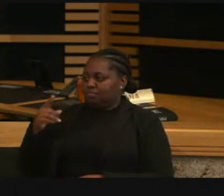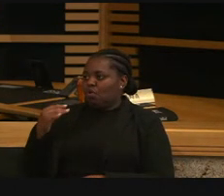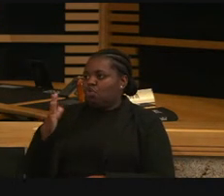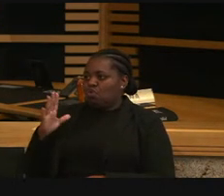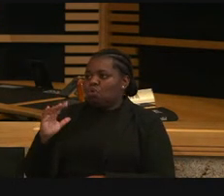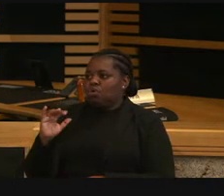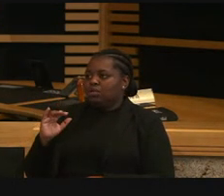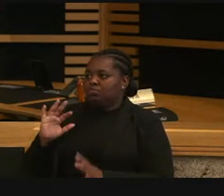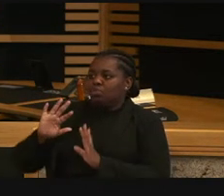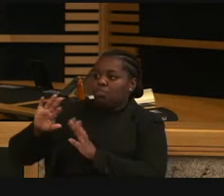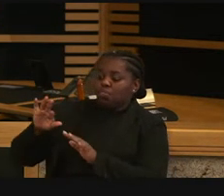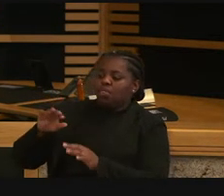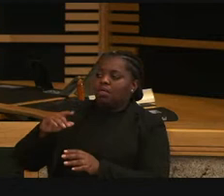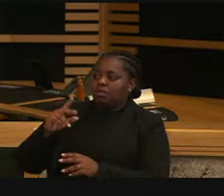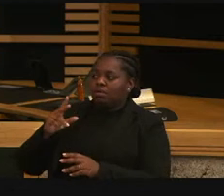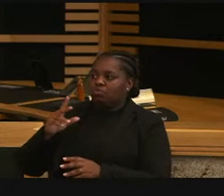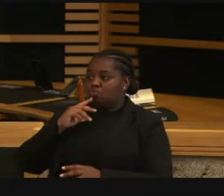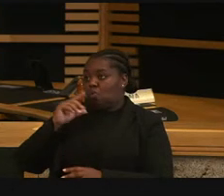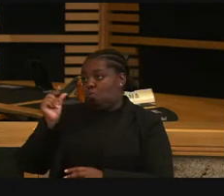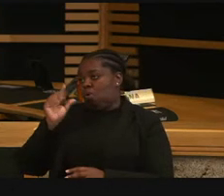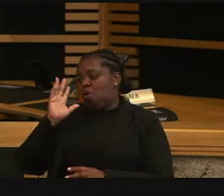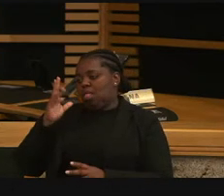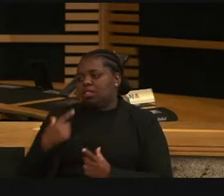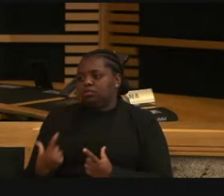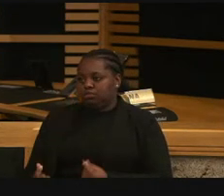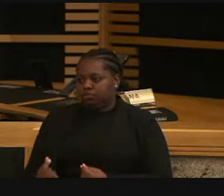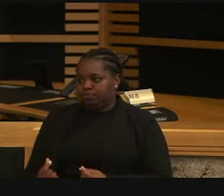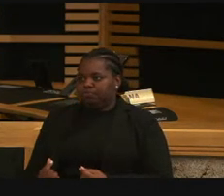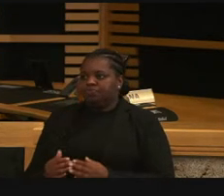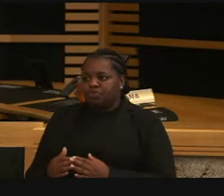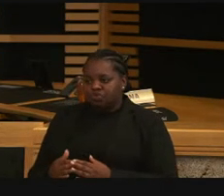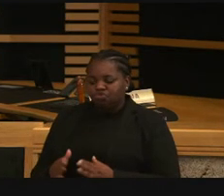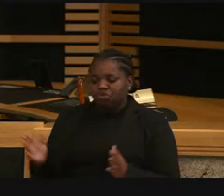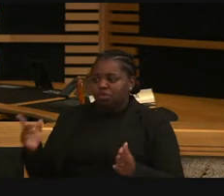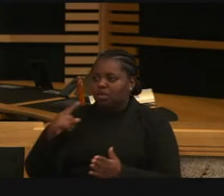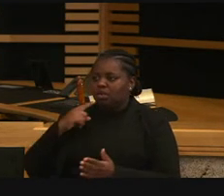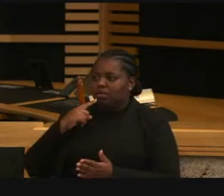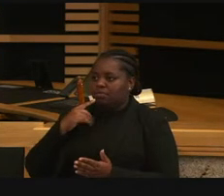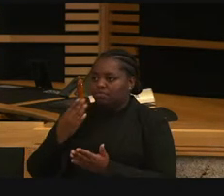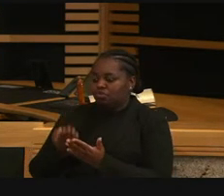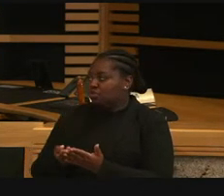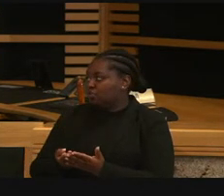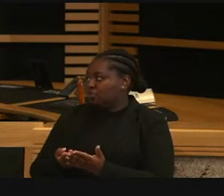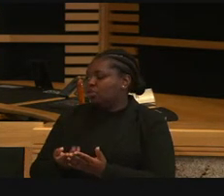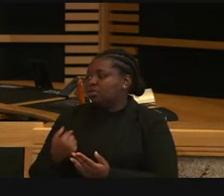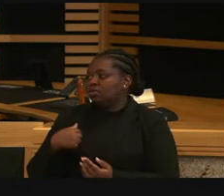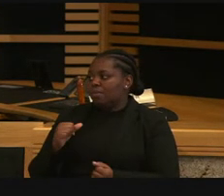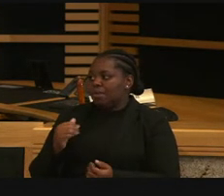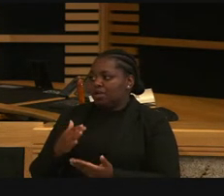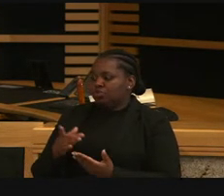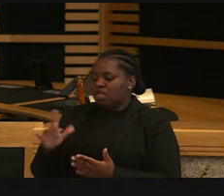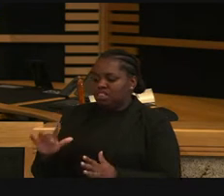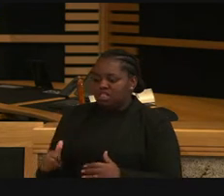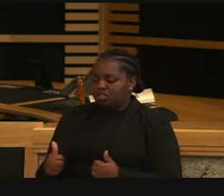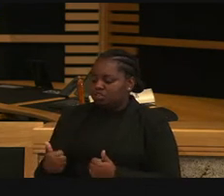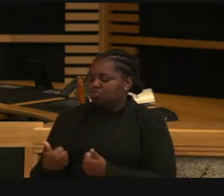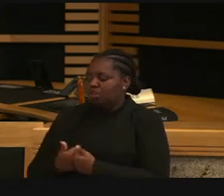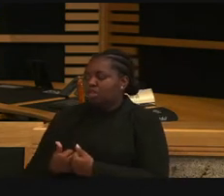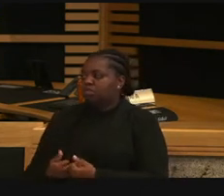finalize. On the general recommendations, we are saying the department must ensure that the challenge of the